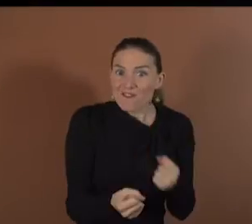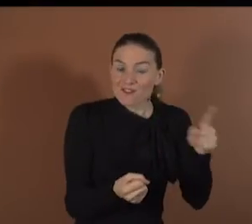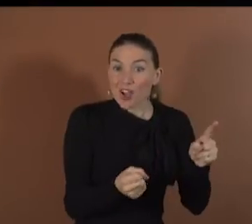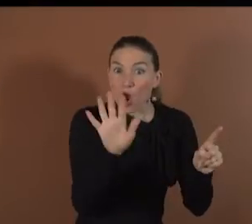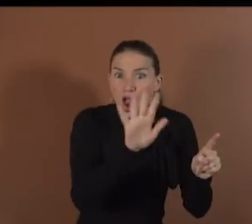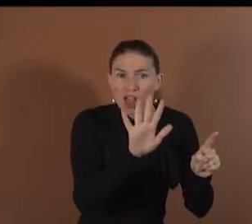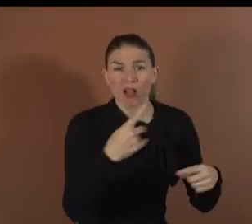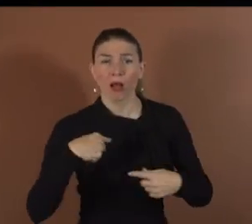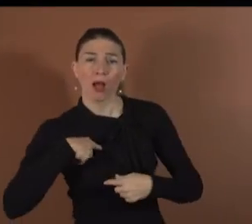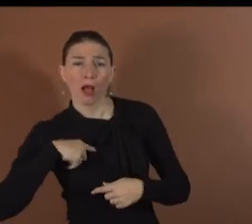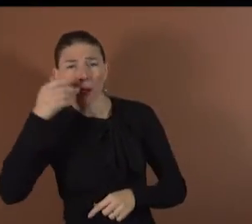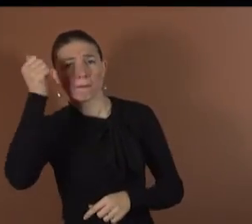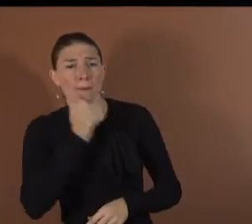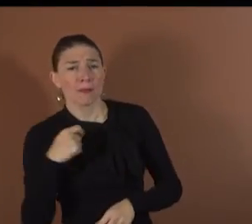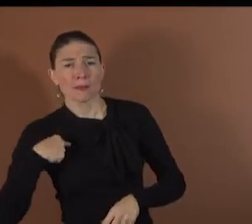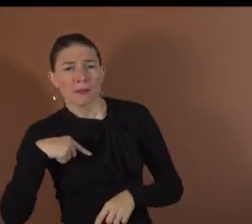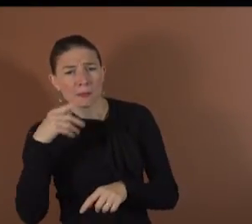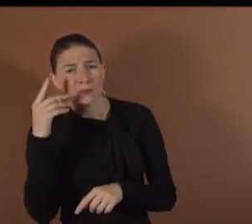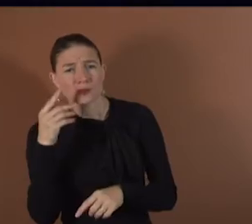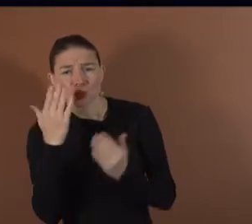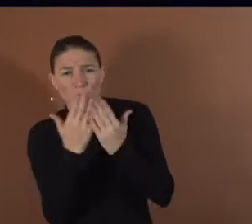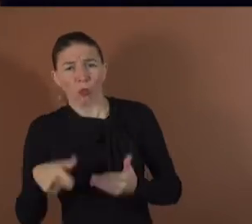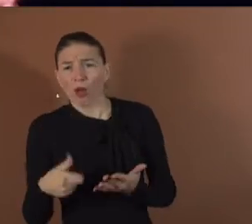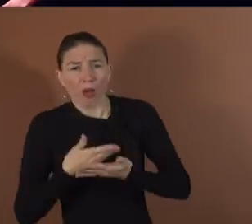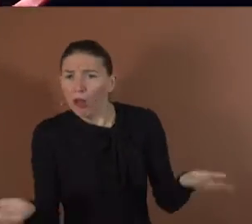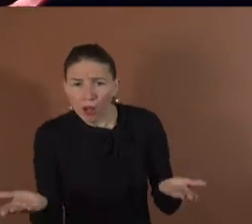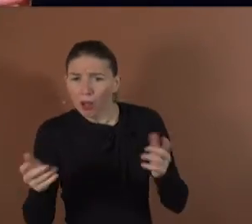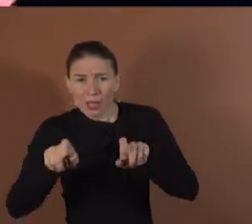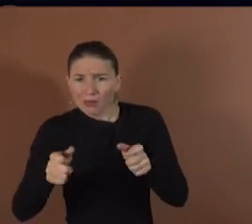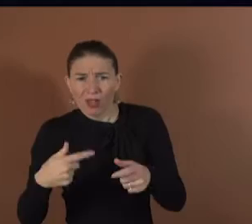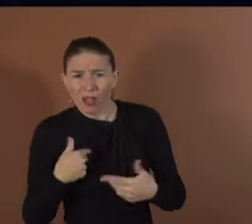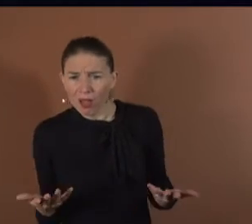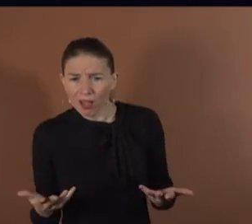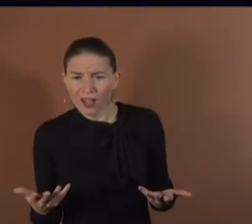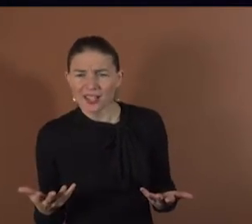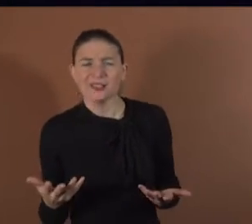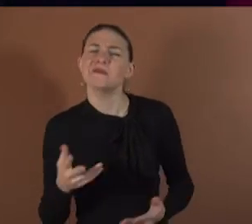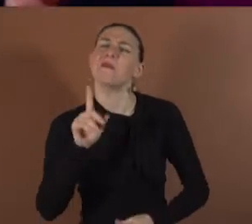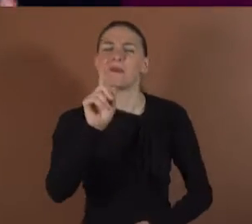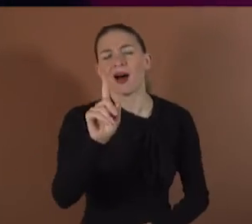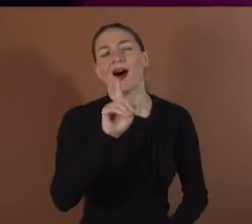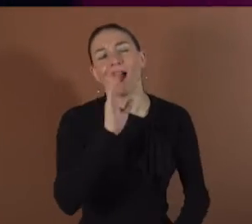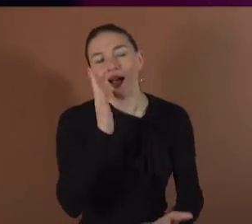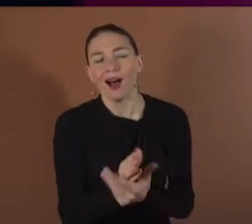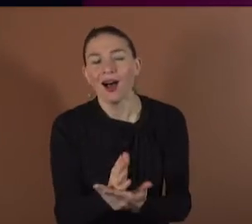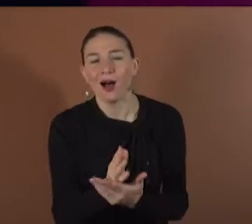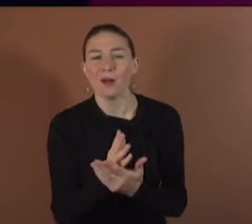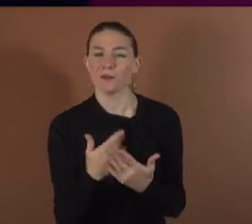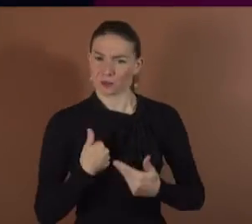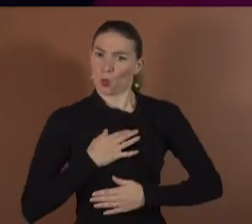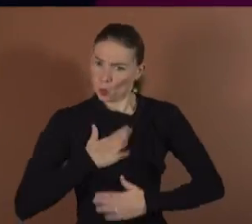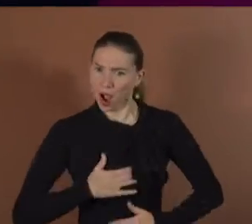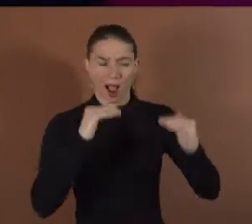seriously, at that moment in my life, I wanted both equally, equality as well as a color